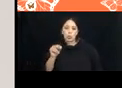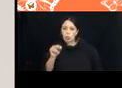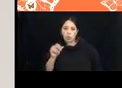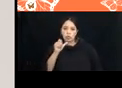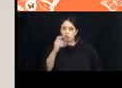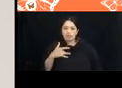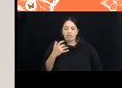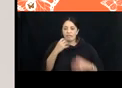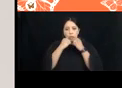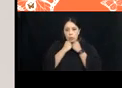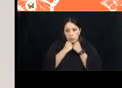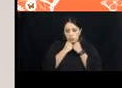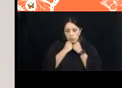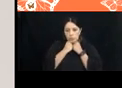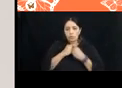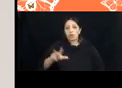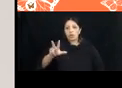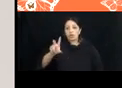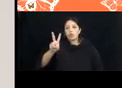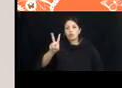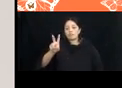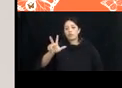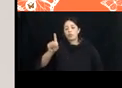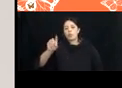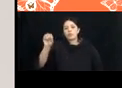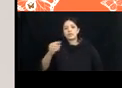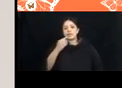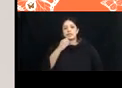valued, and 31% said that they do.